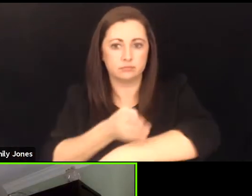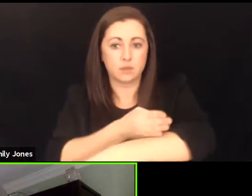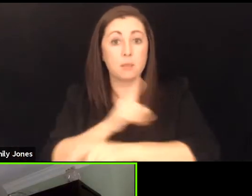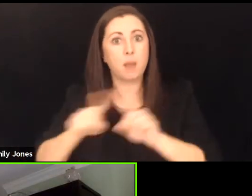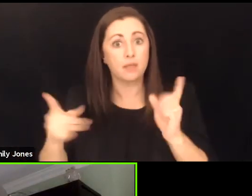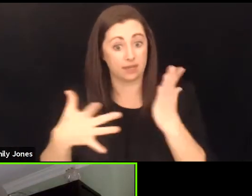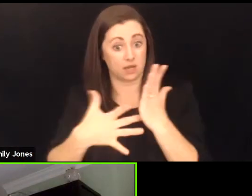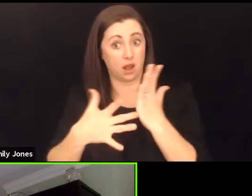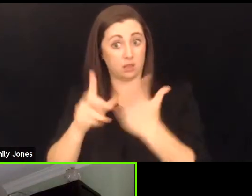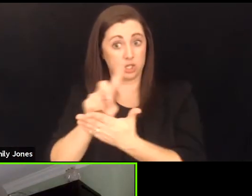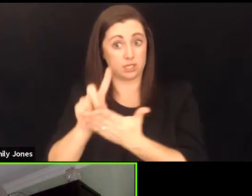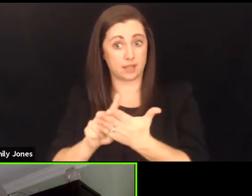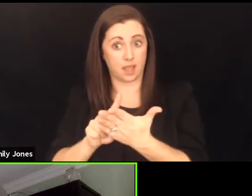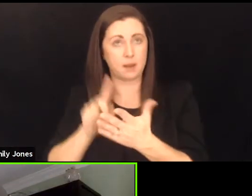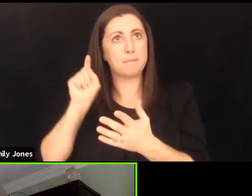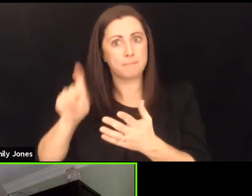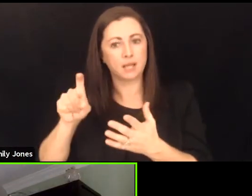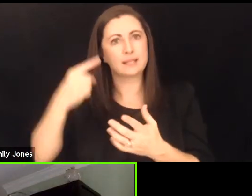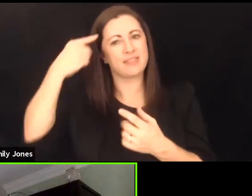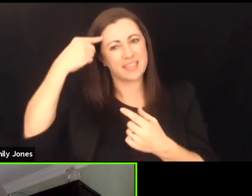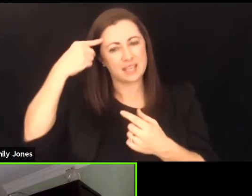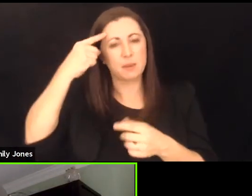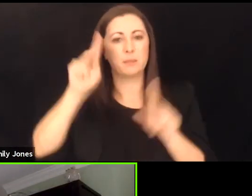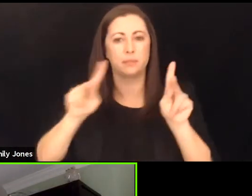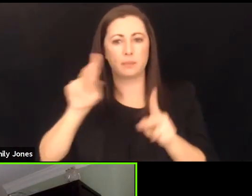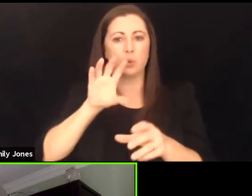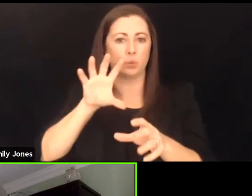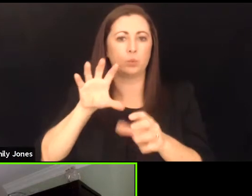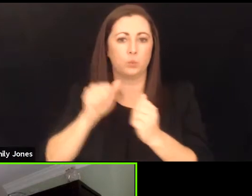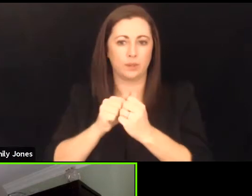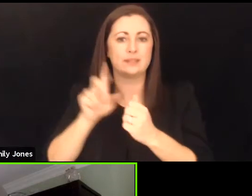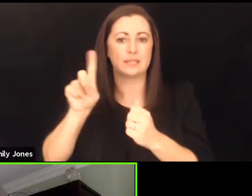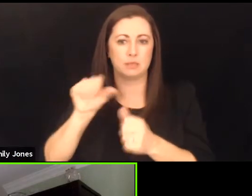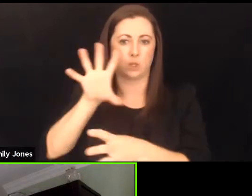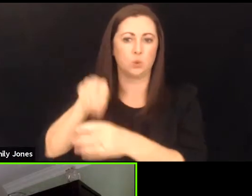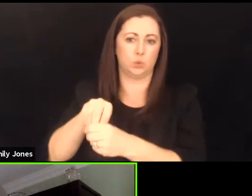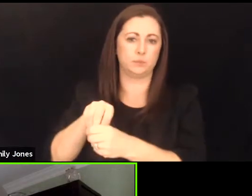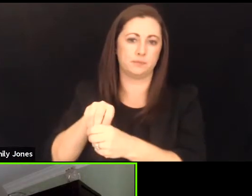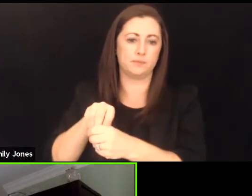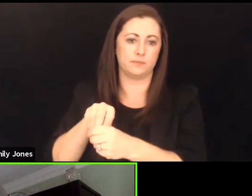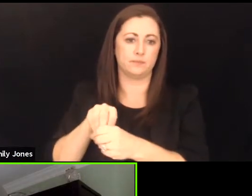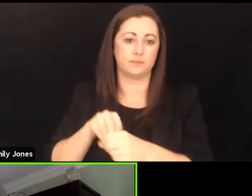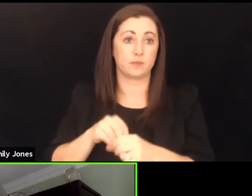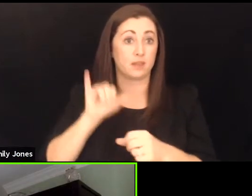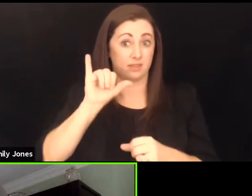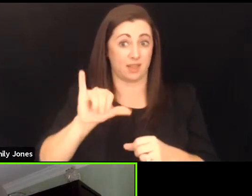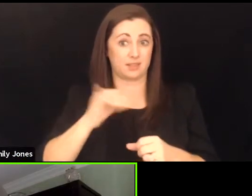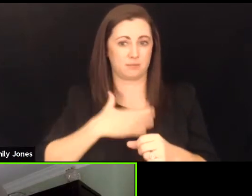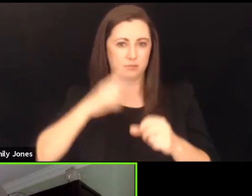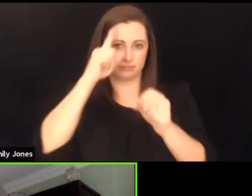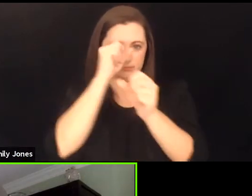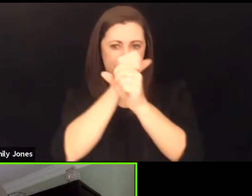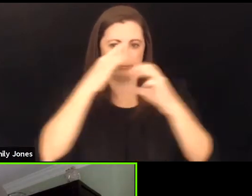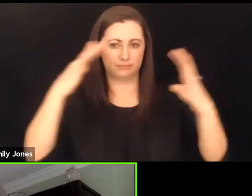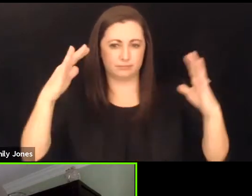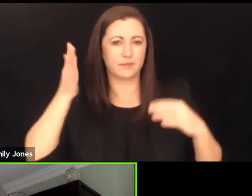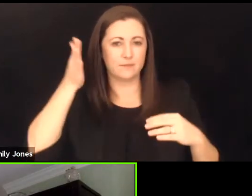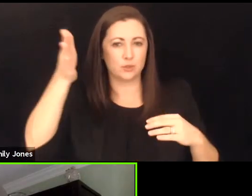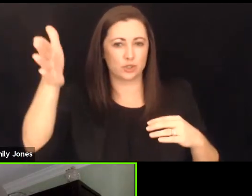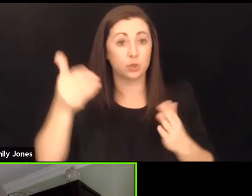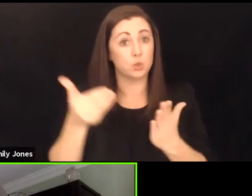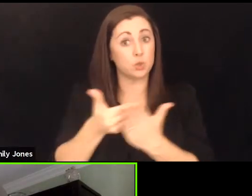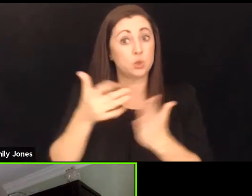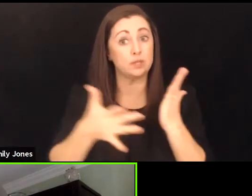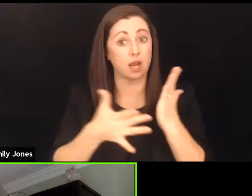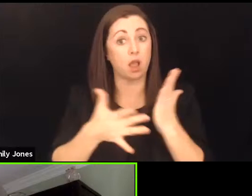designed for persons with disabilities, all kinds of disabilities. So that's what I see in the future. New technologies enabling